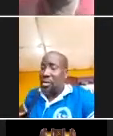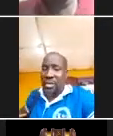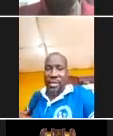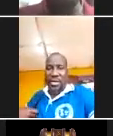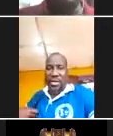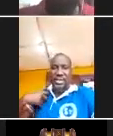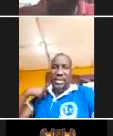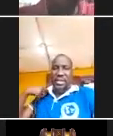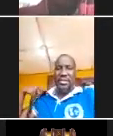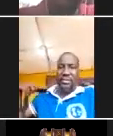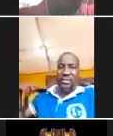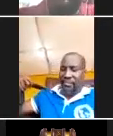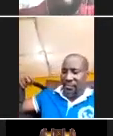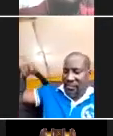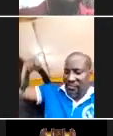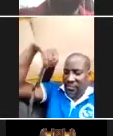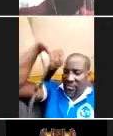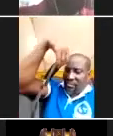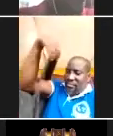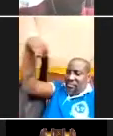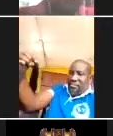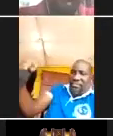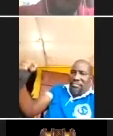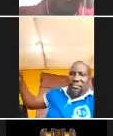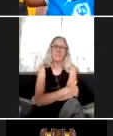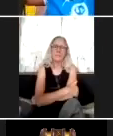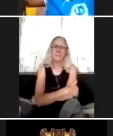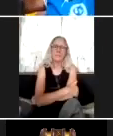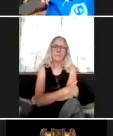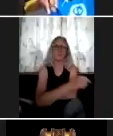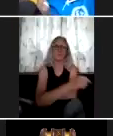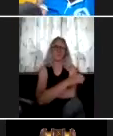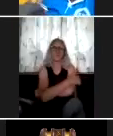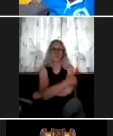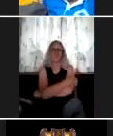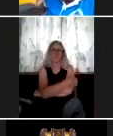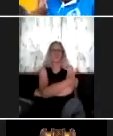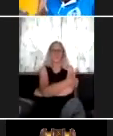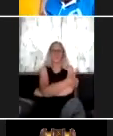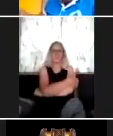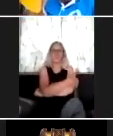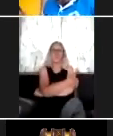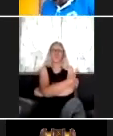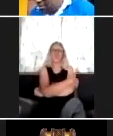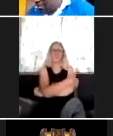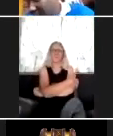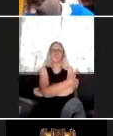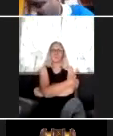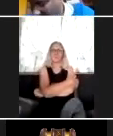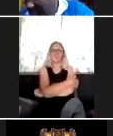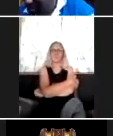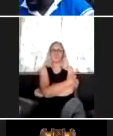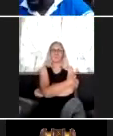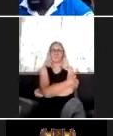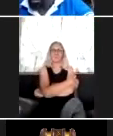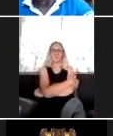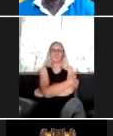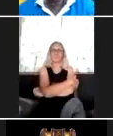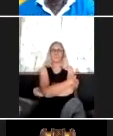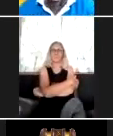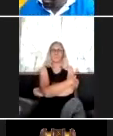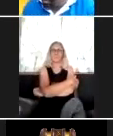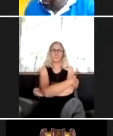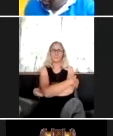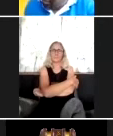That's why we talk about government. Every Christian, every believer, whether they what they believe about politics or